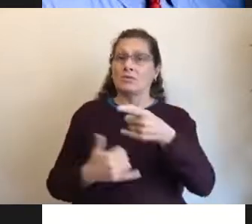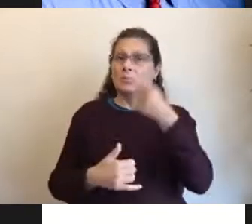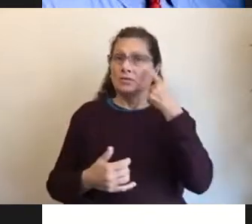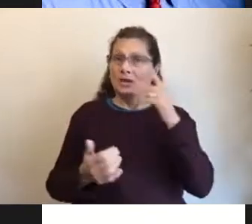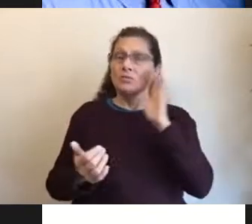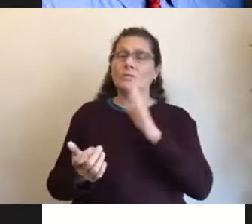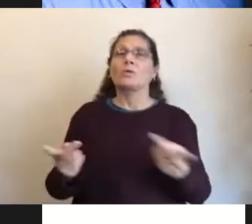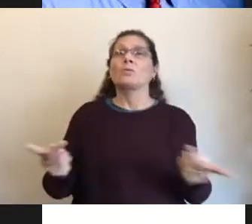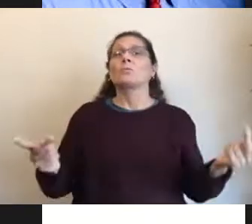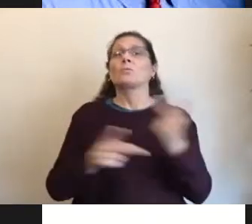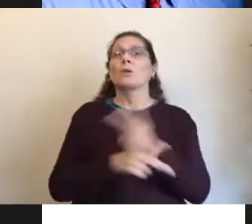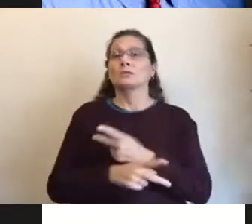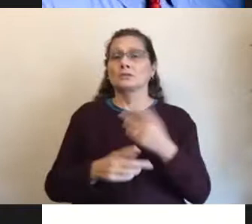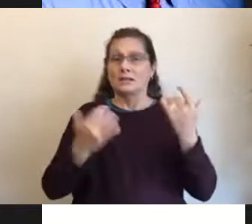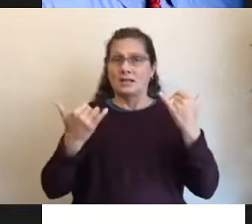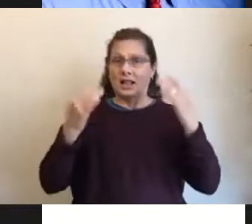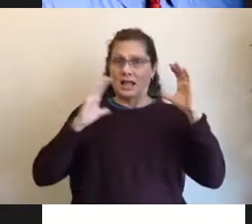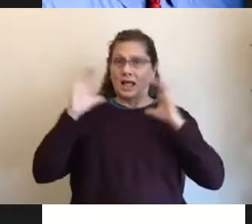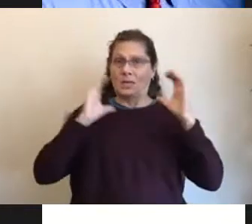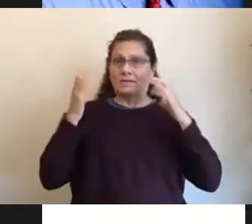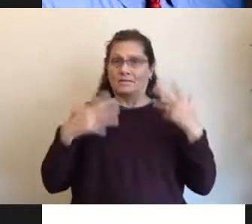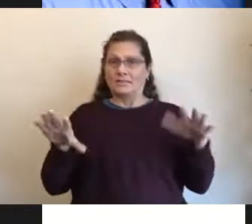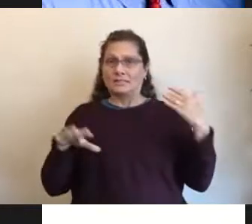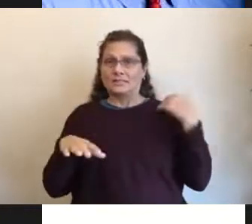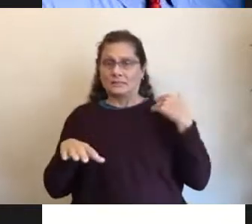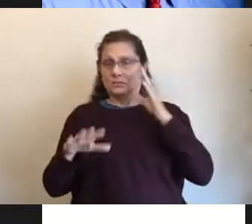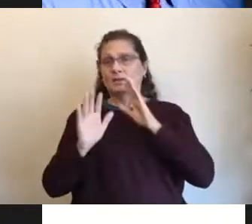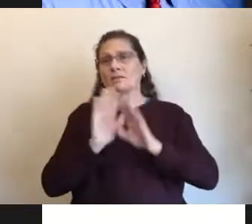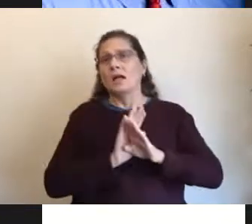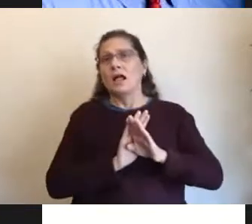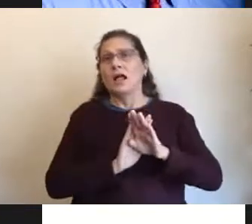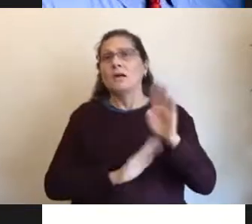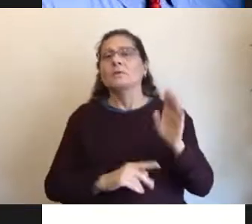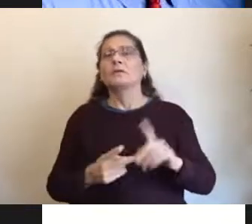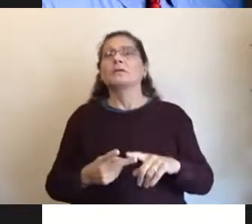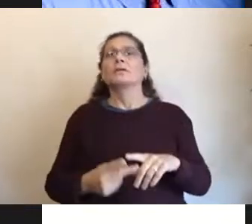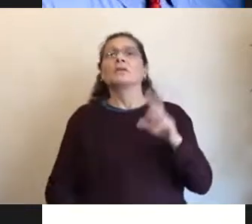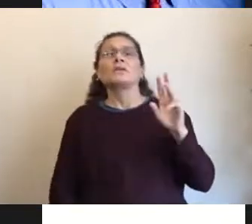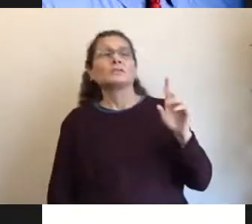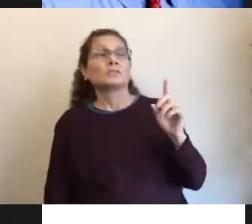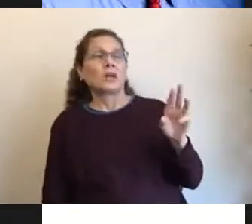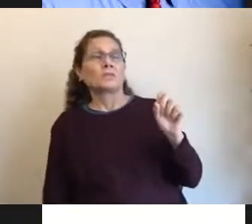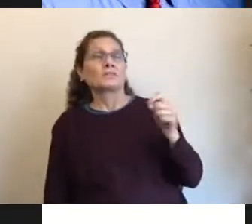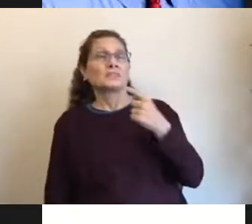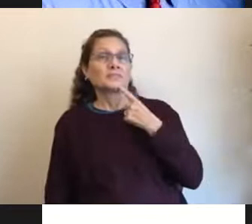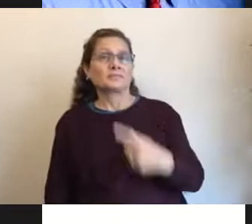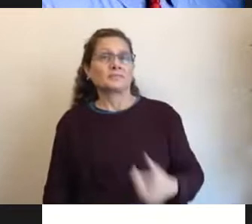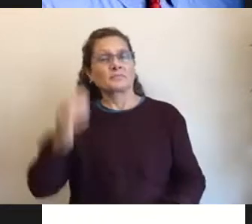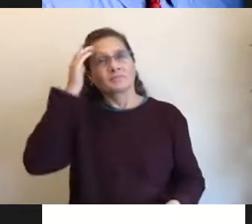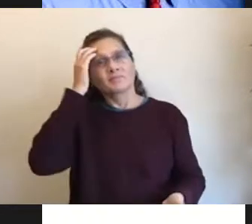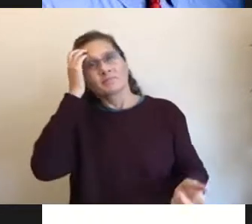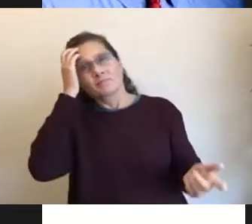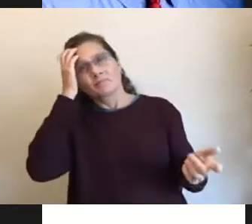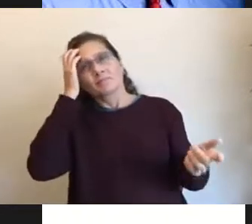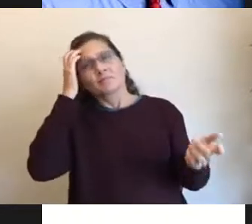So I can start here. So as far as expect to see a jump in cases from Halloween weekend, I mean, we know that COVID is spread by